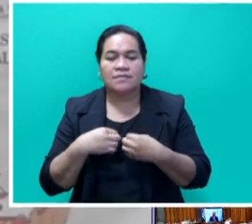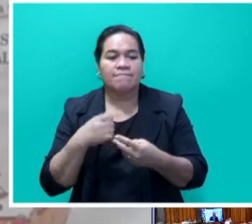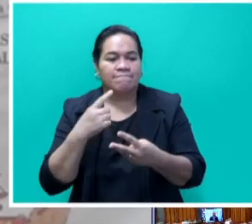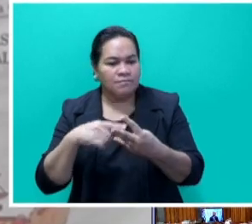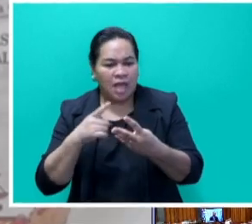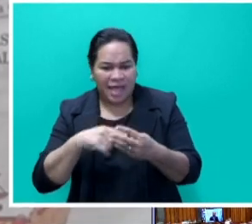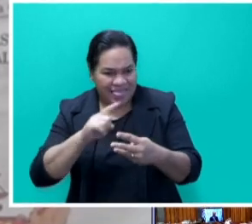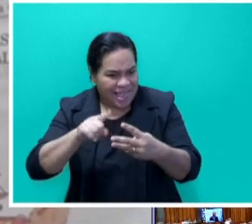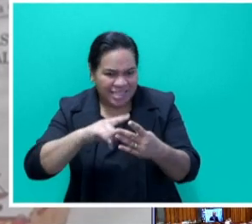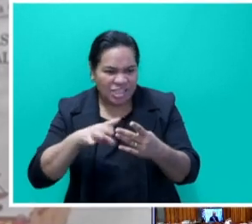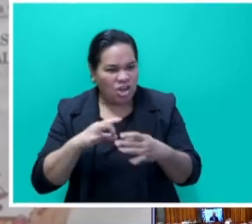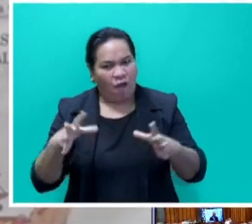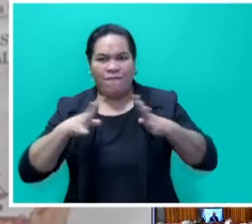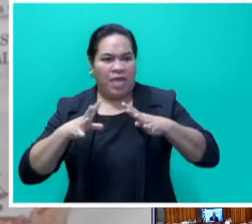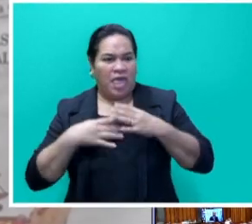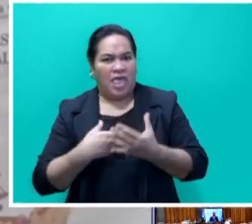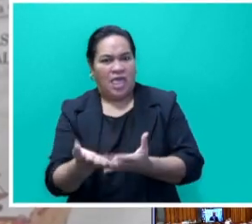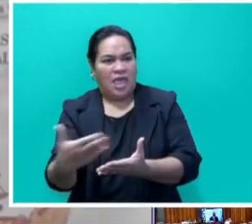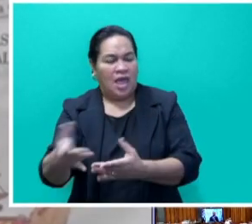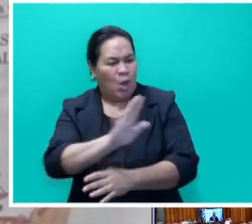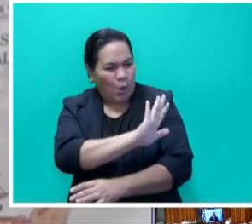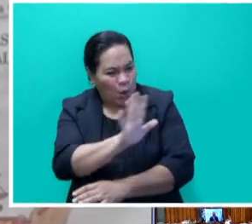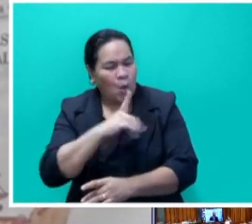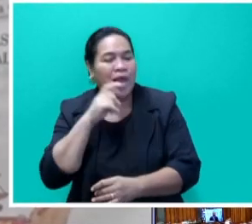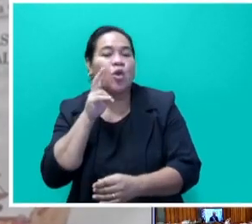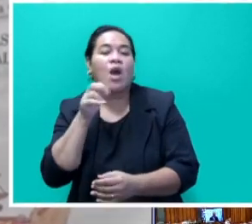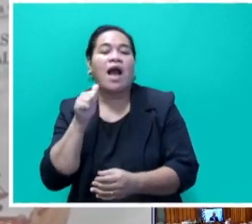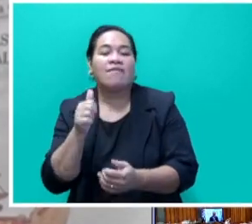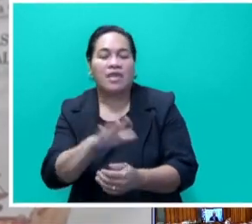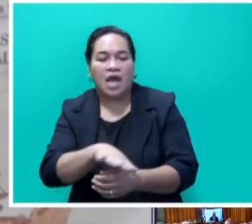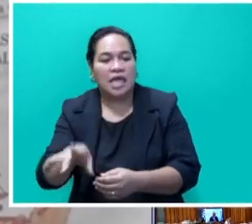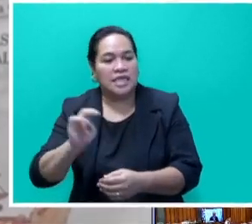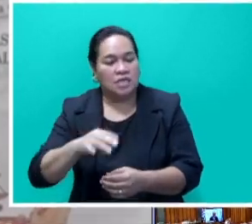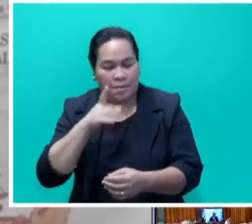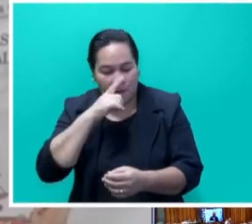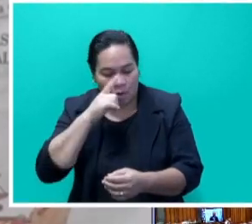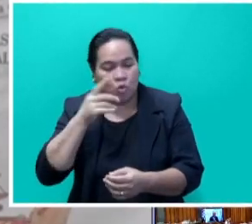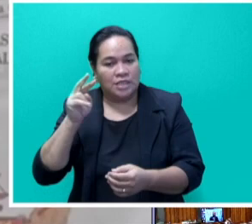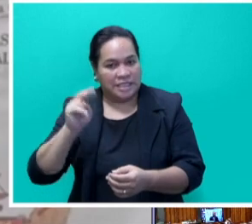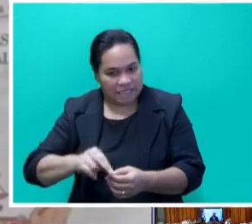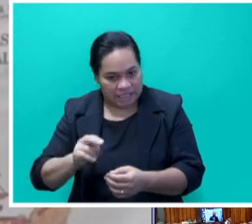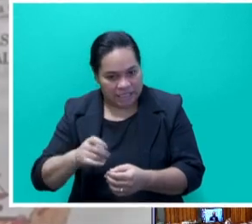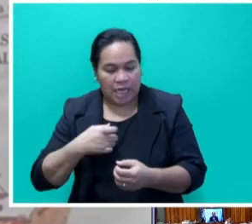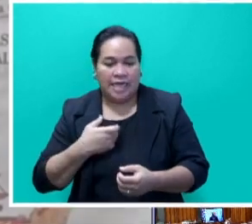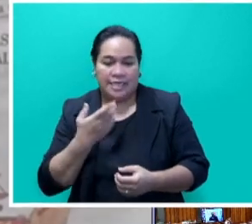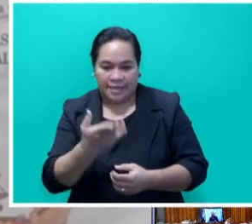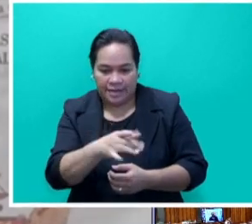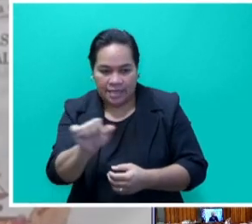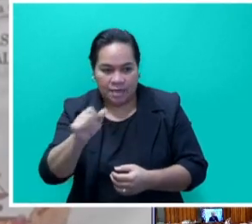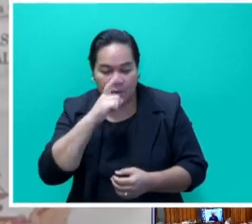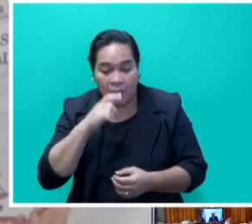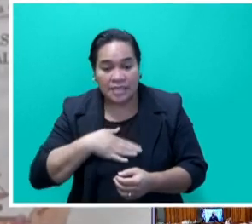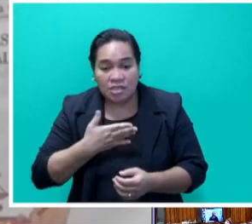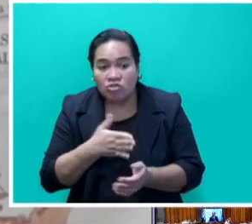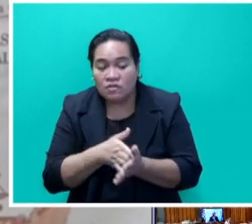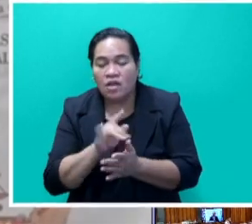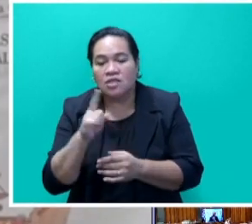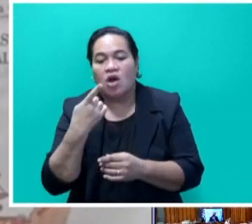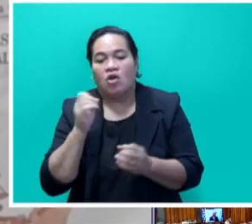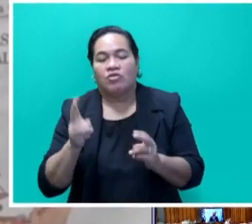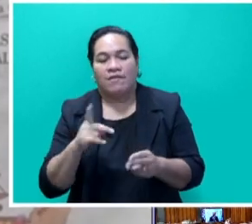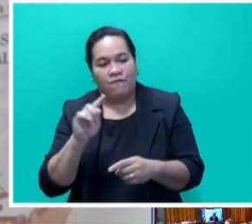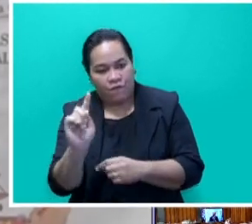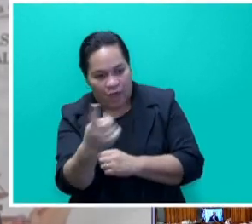These are not freebies. This is looking after the needs of those who need it and putting the interests of ordinary Fijians